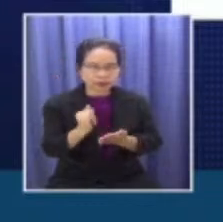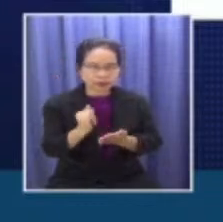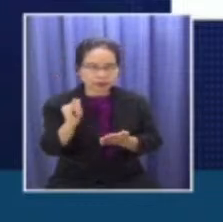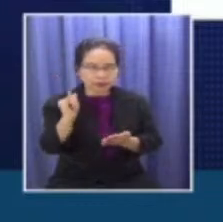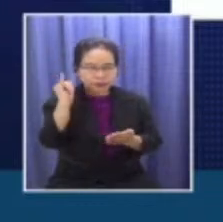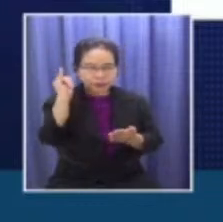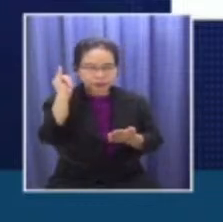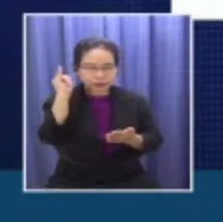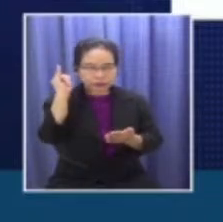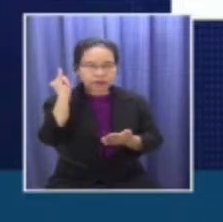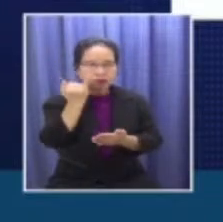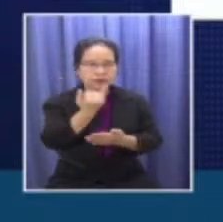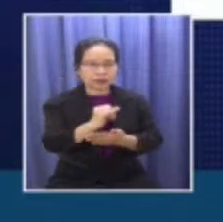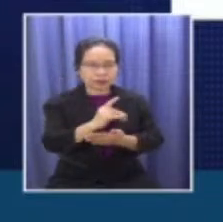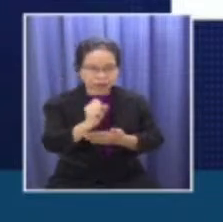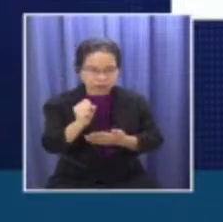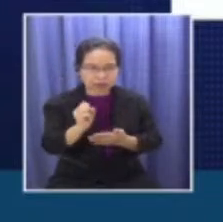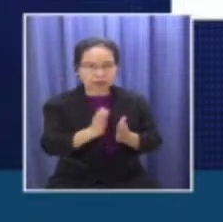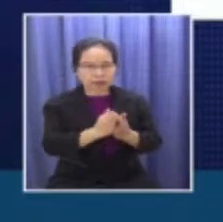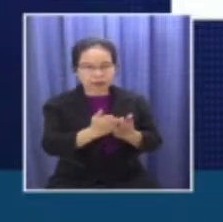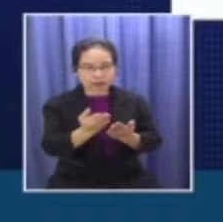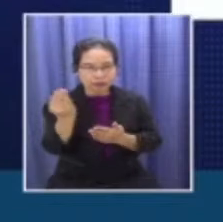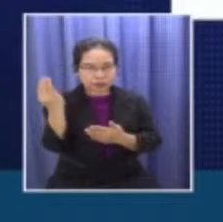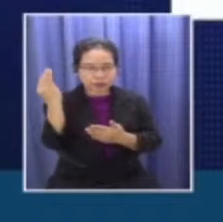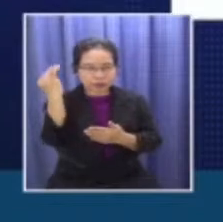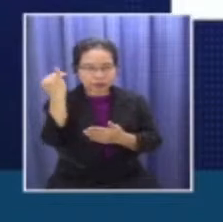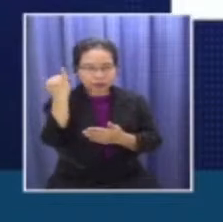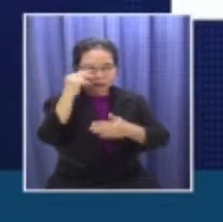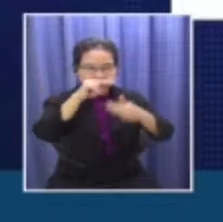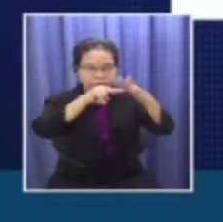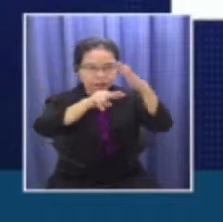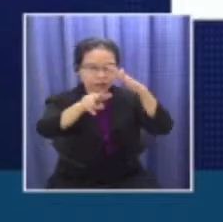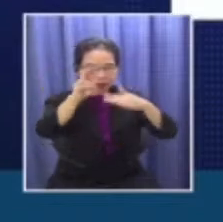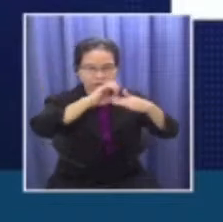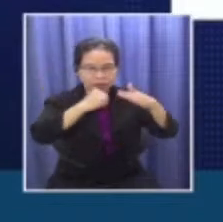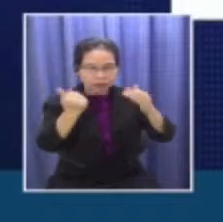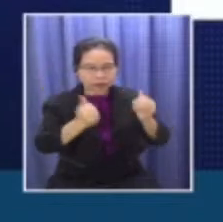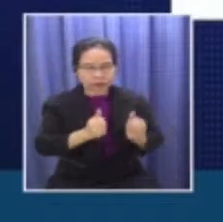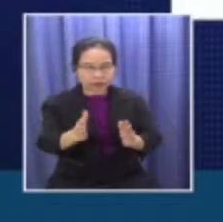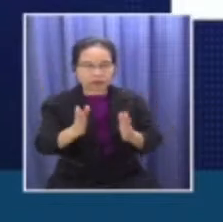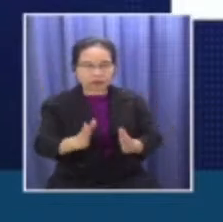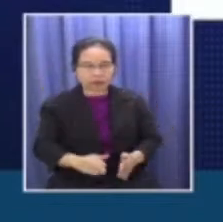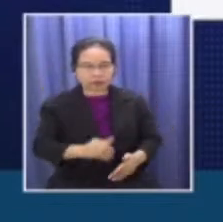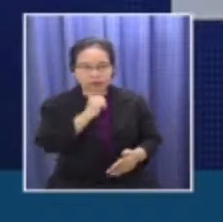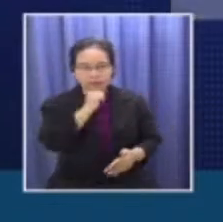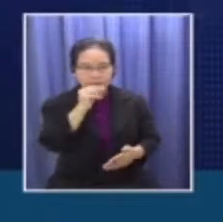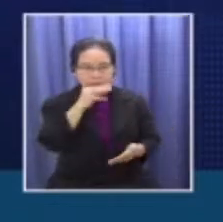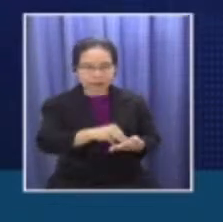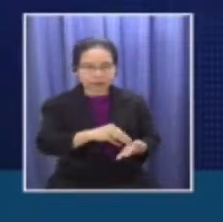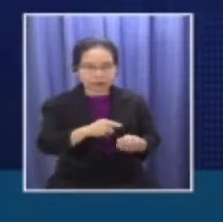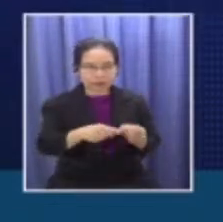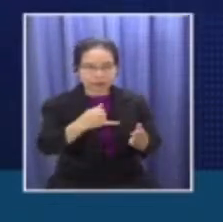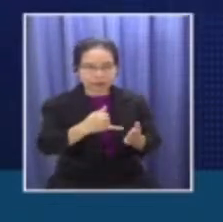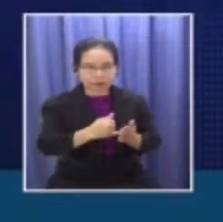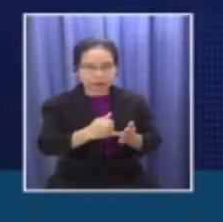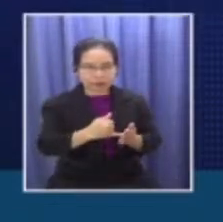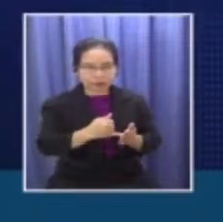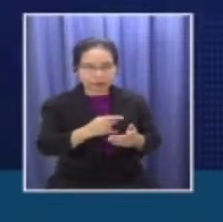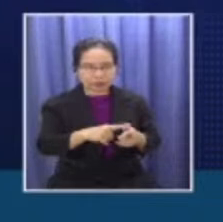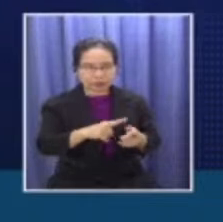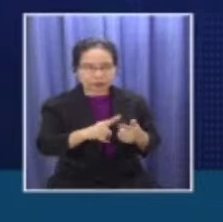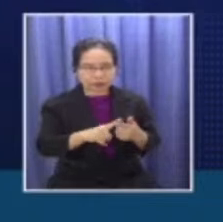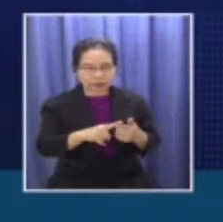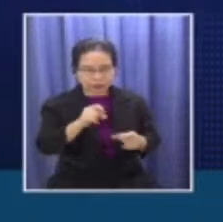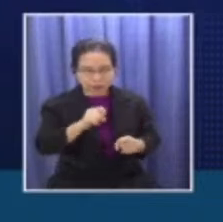Judas know in the book of Judas the prophecy of Enoch when the other apostles did not mention about it, even Paul.